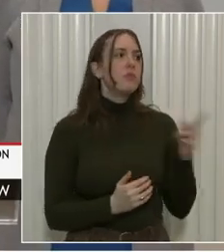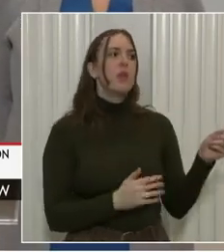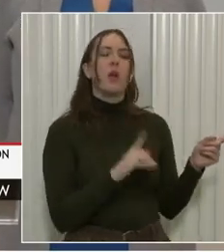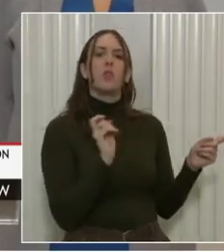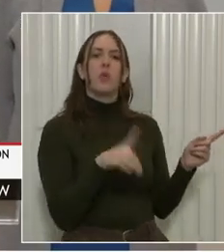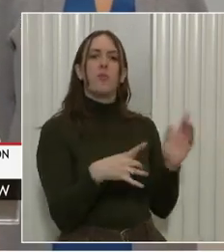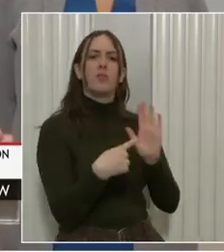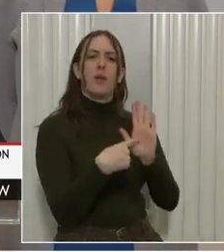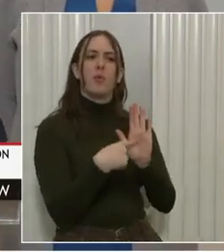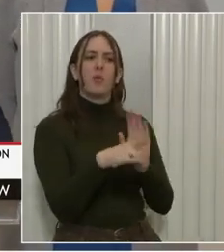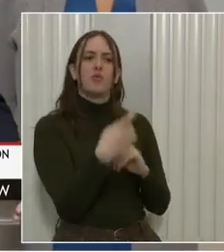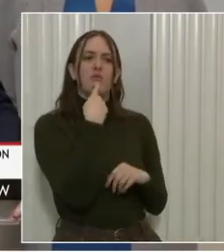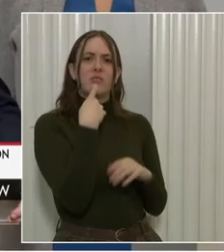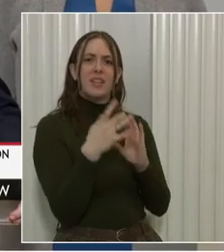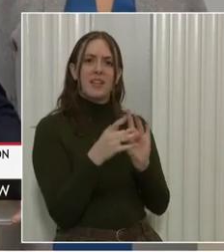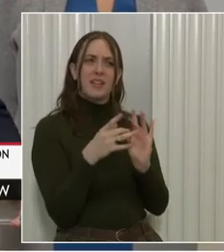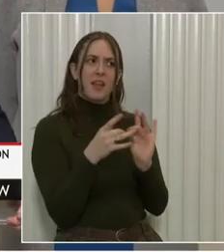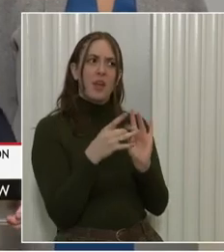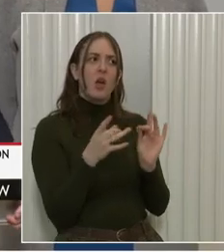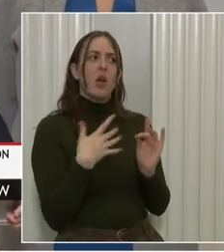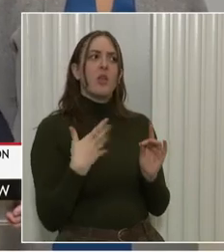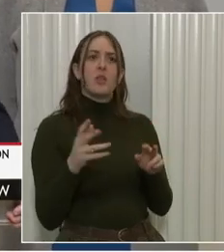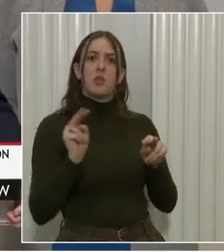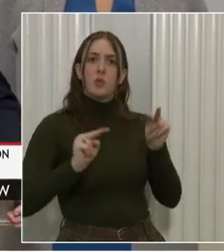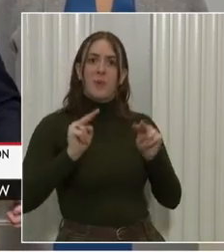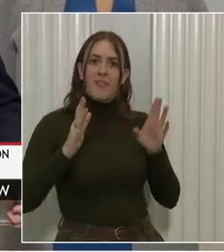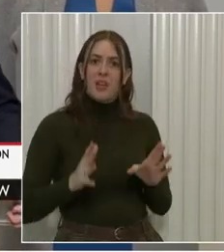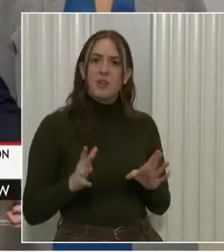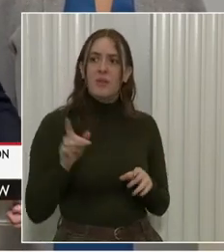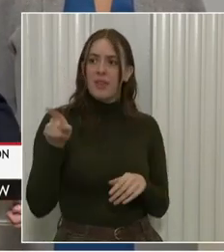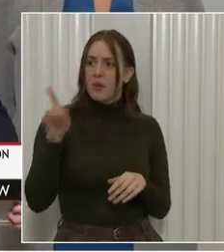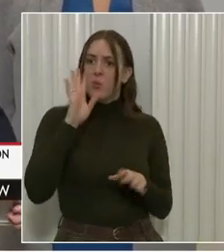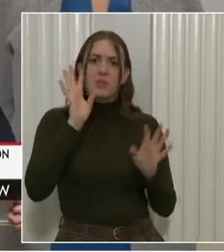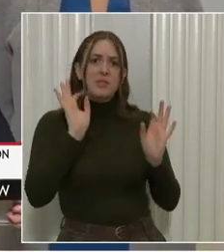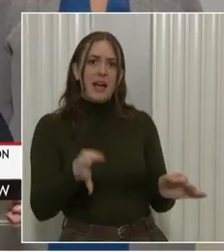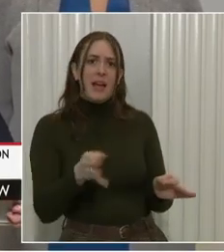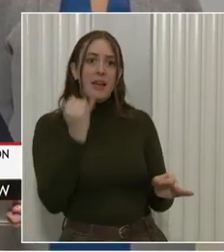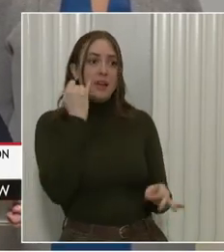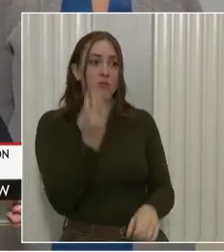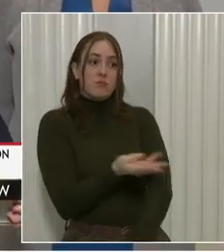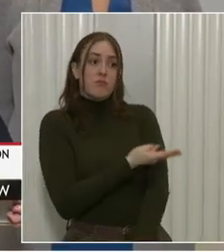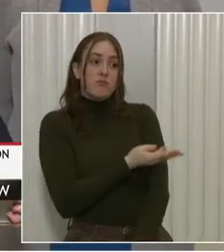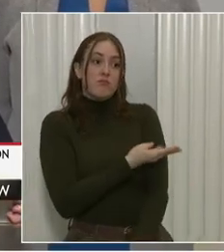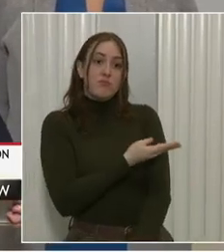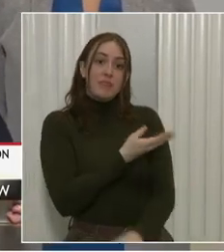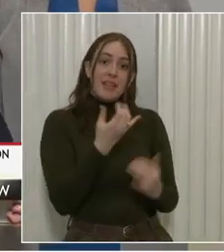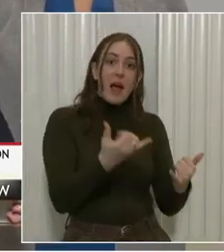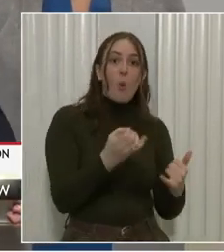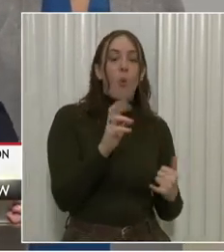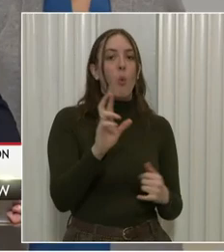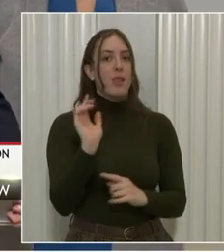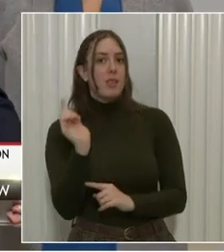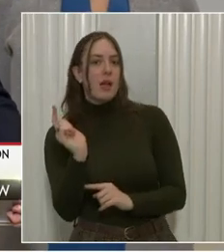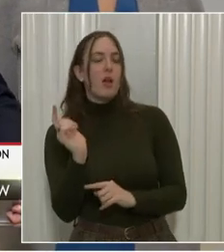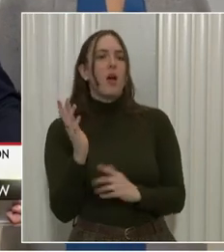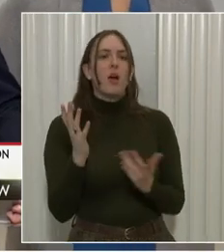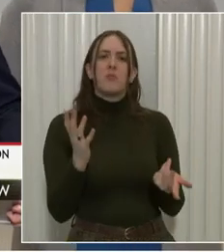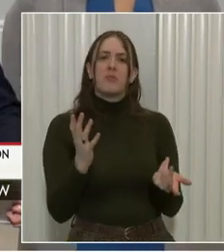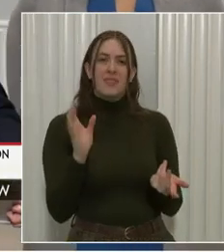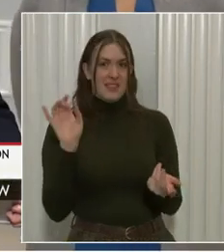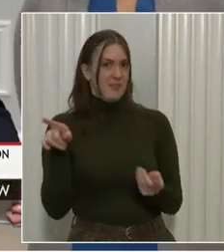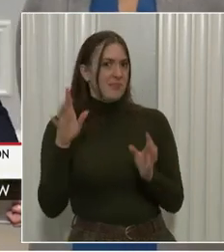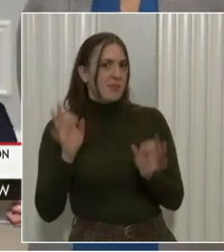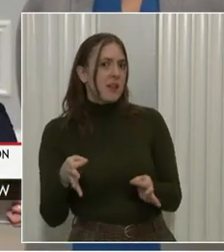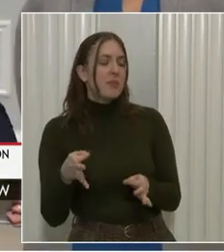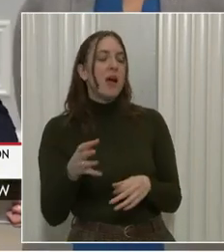the supervisors going to be the one that makes the call on, okay, we need a blood transfusion now? And how often do you think this will